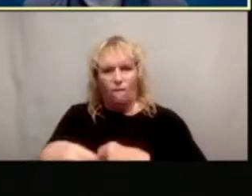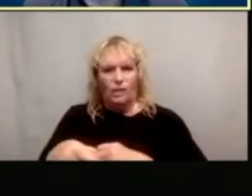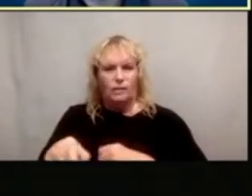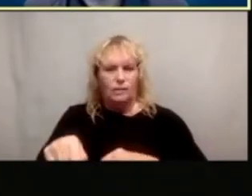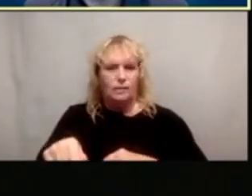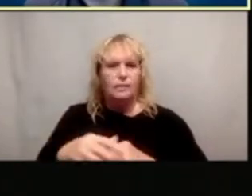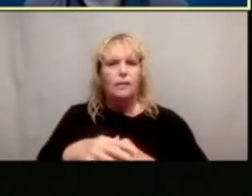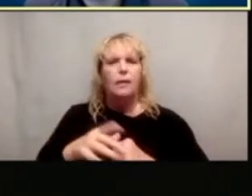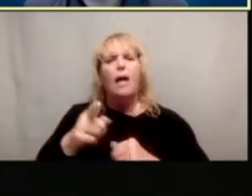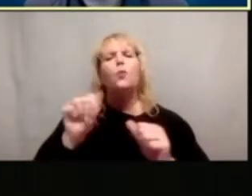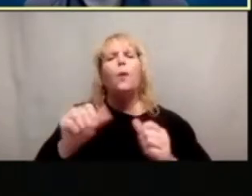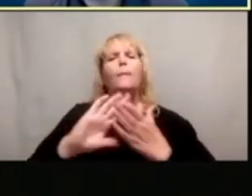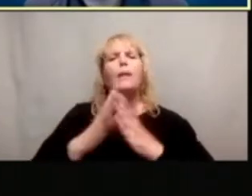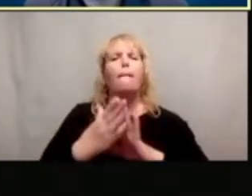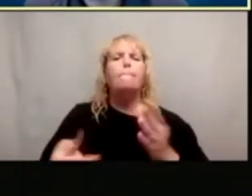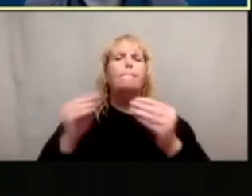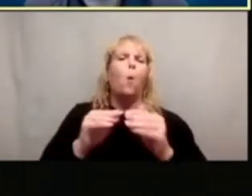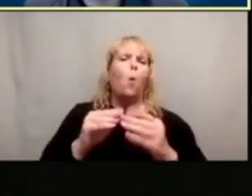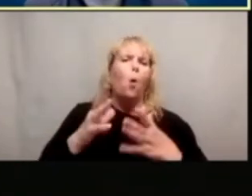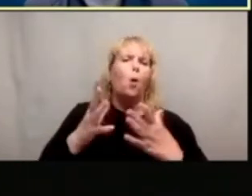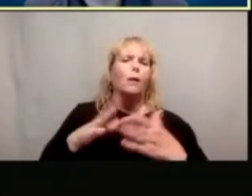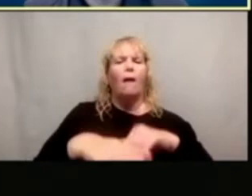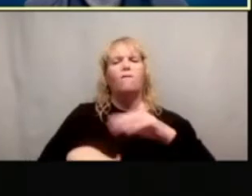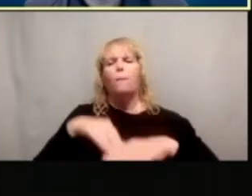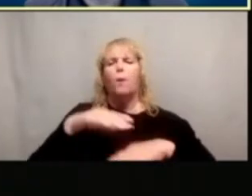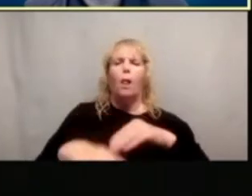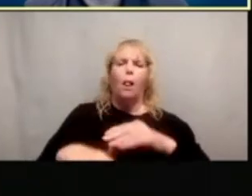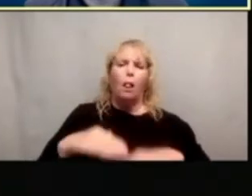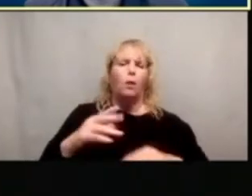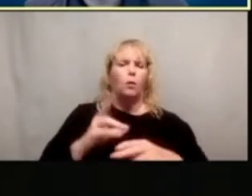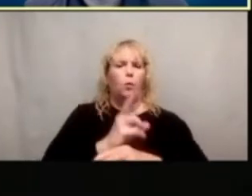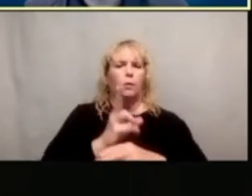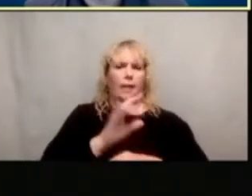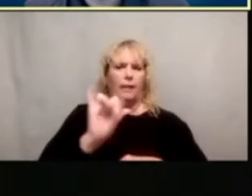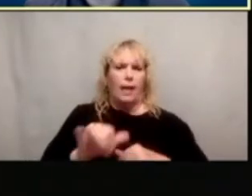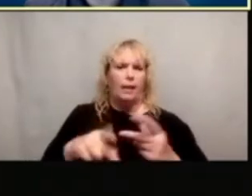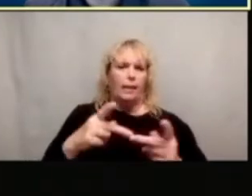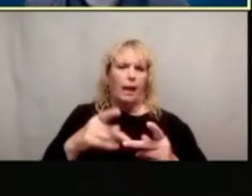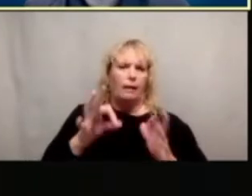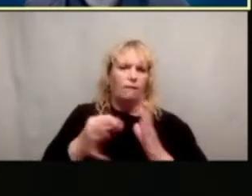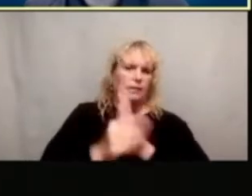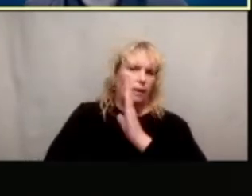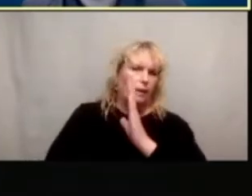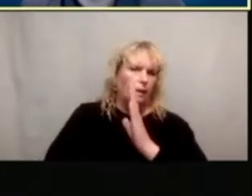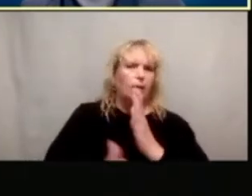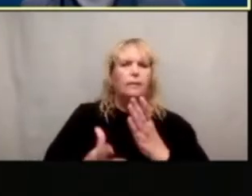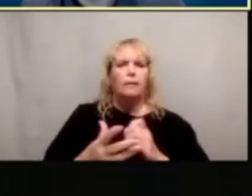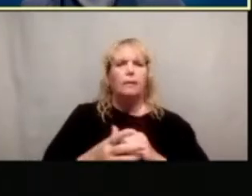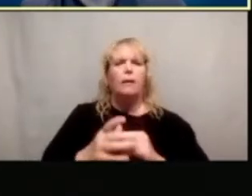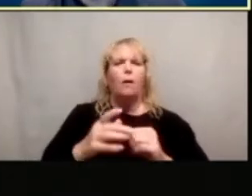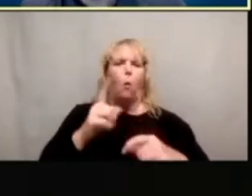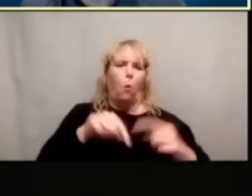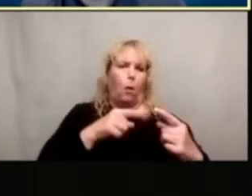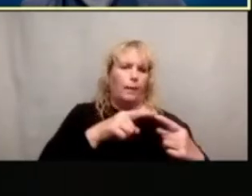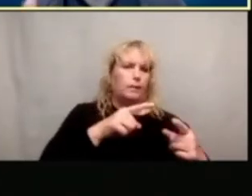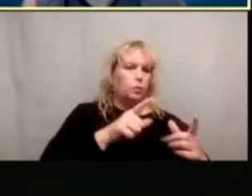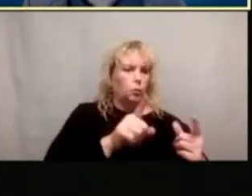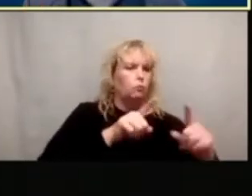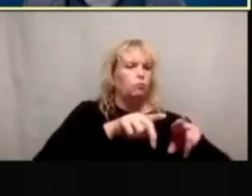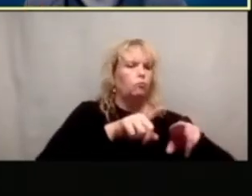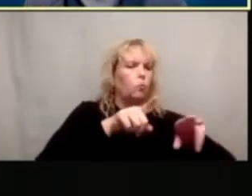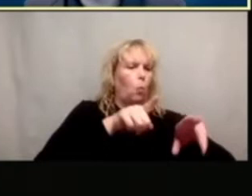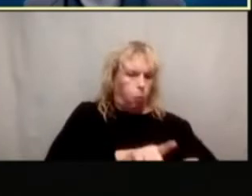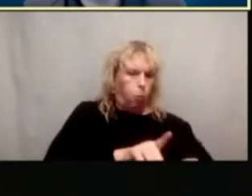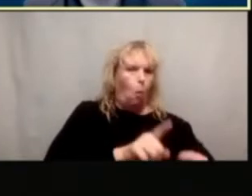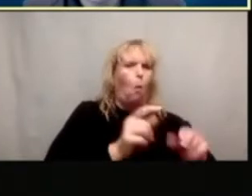can become more comfortable with applying these skills. And I like this, at the bedside and the community. And I put this